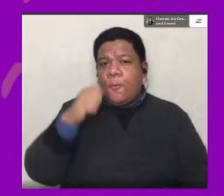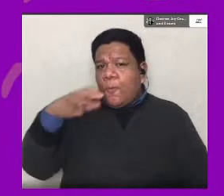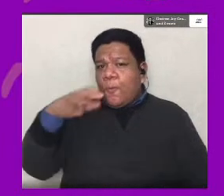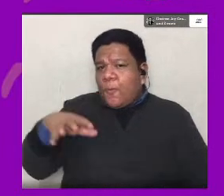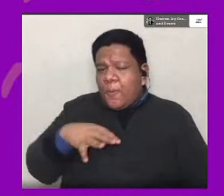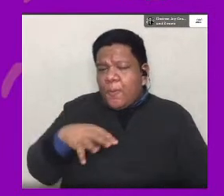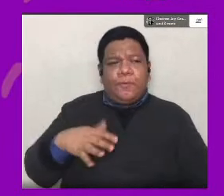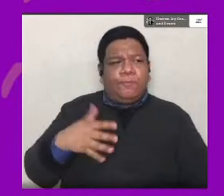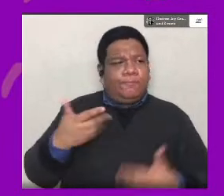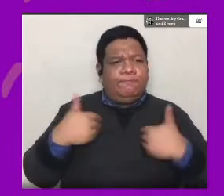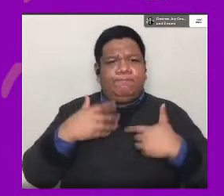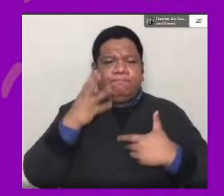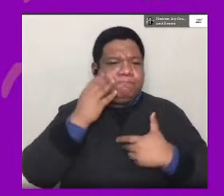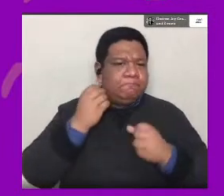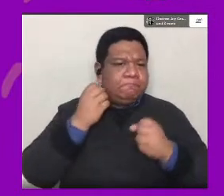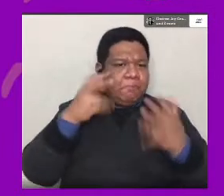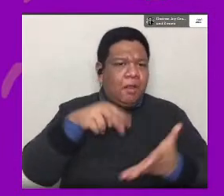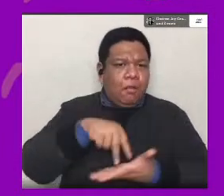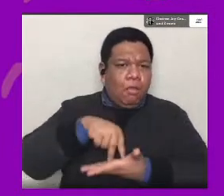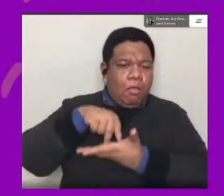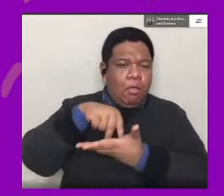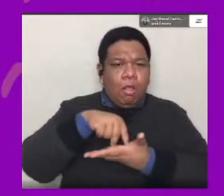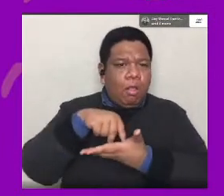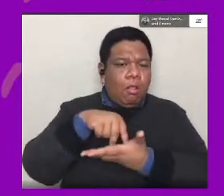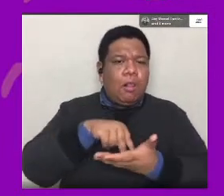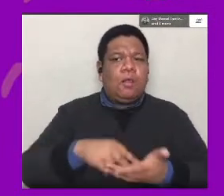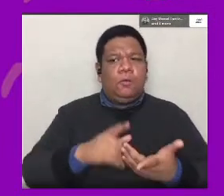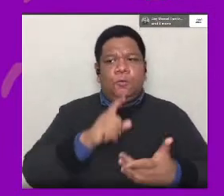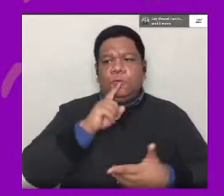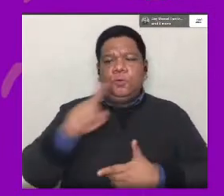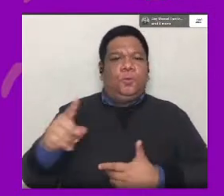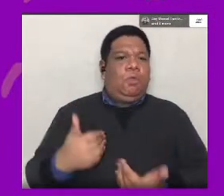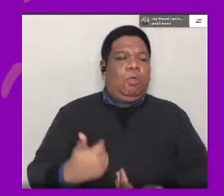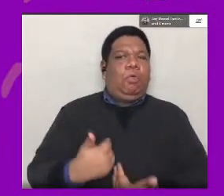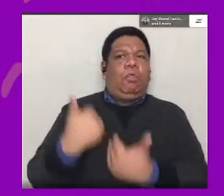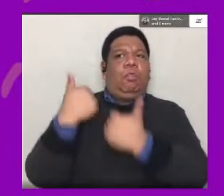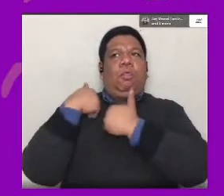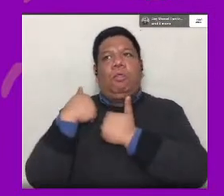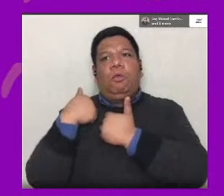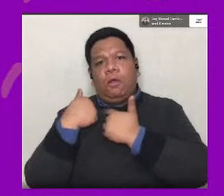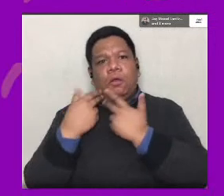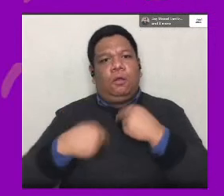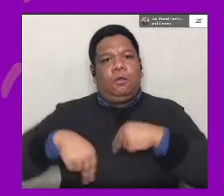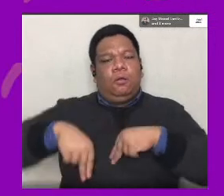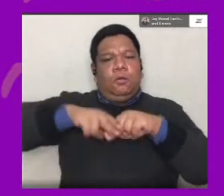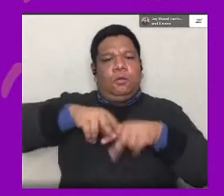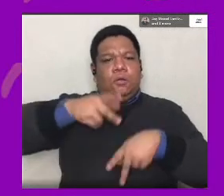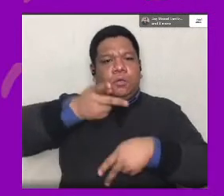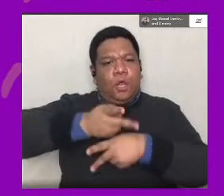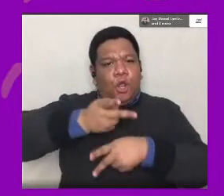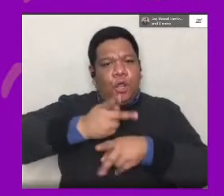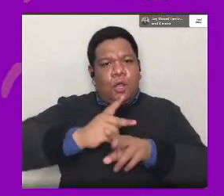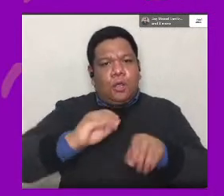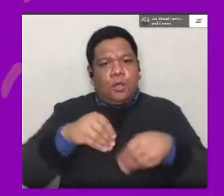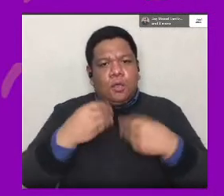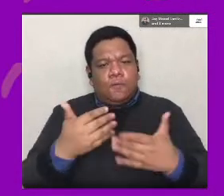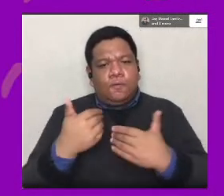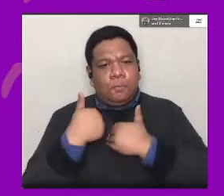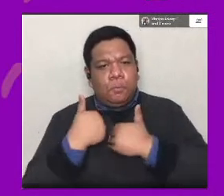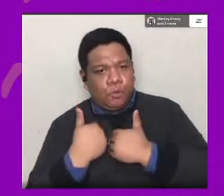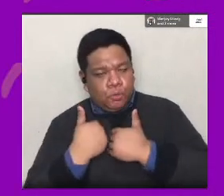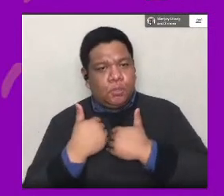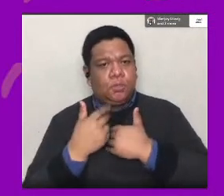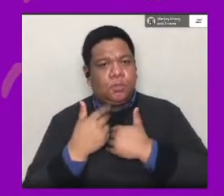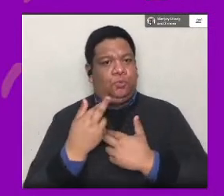unemployment and are disproportionately shouldering an increased caregiving burden and